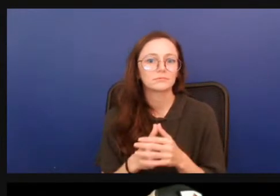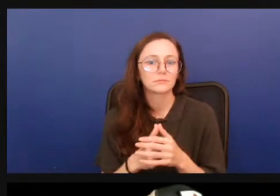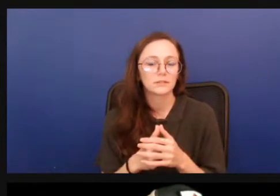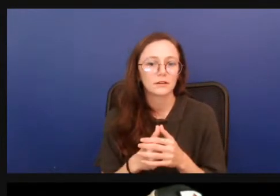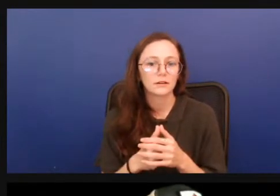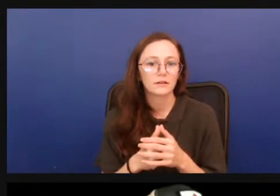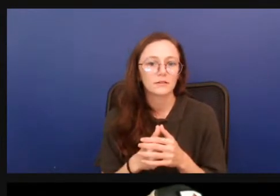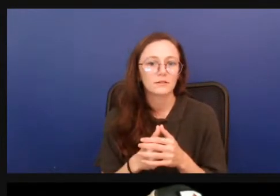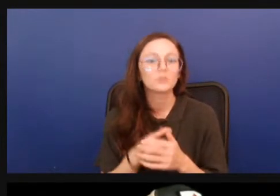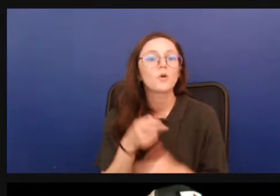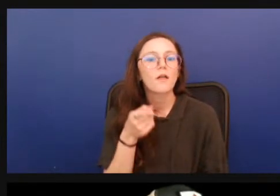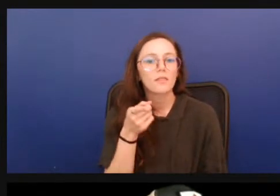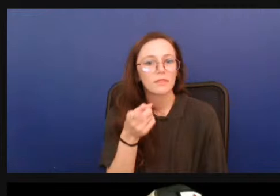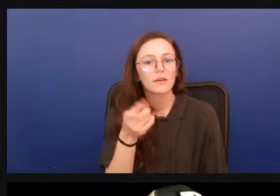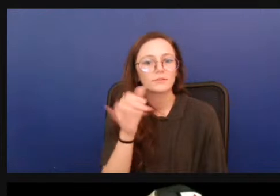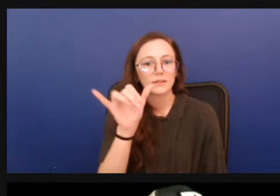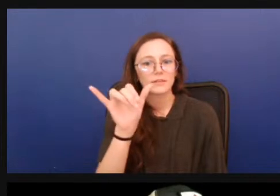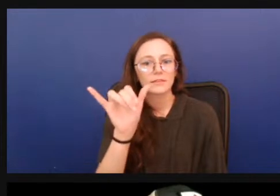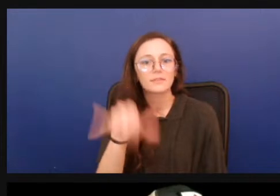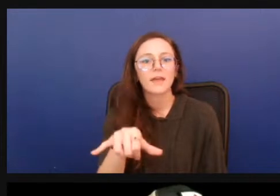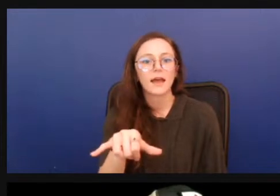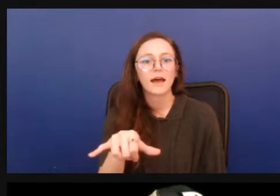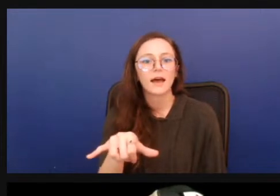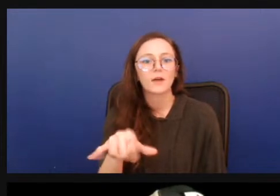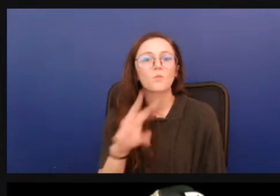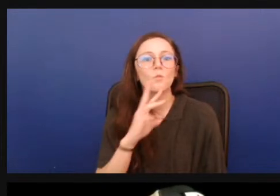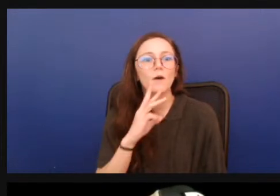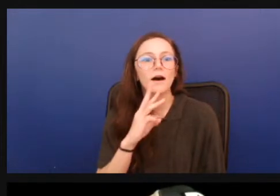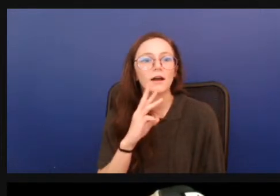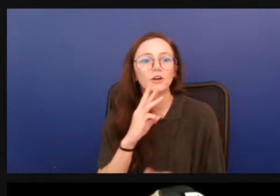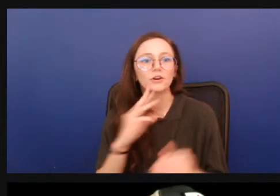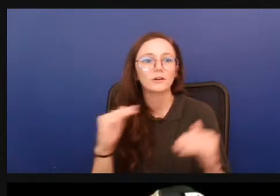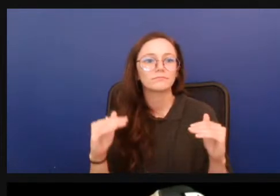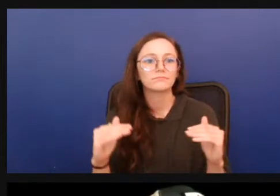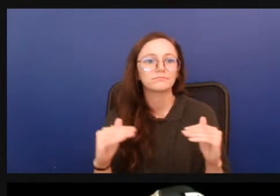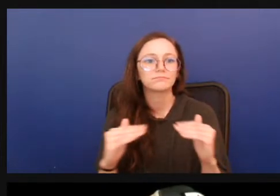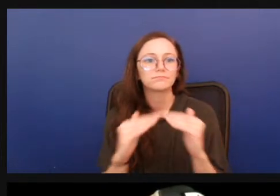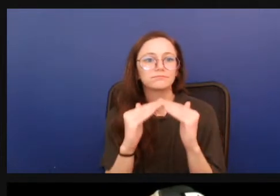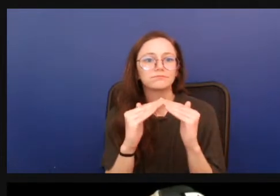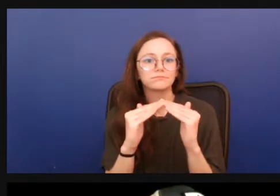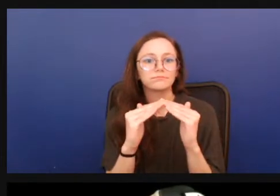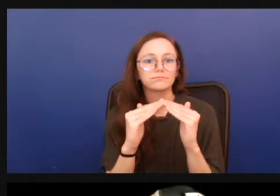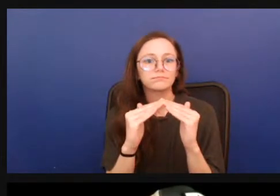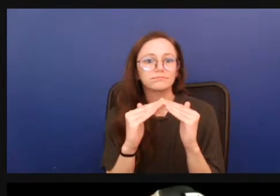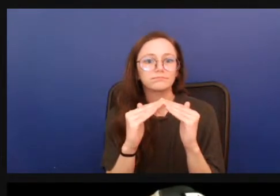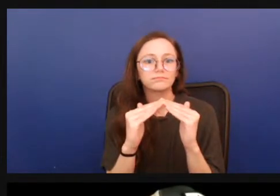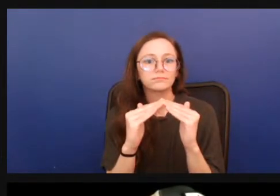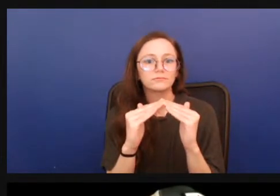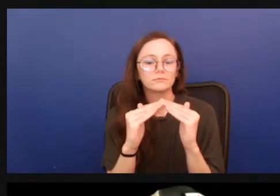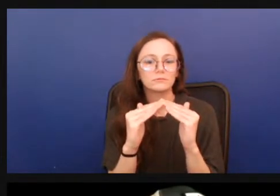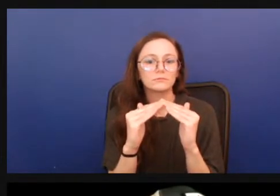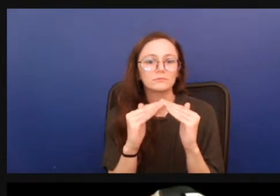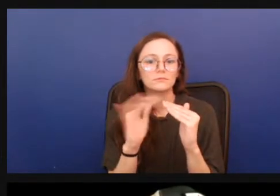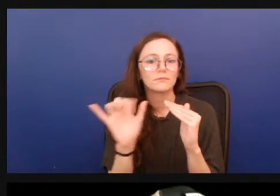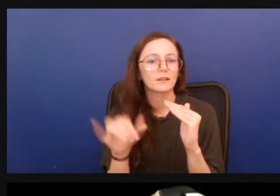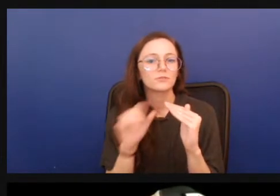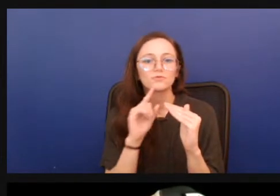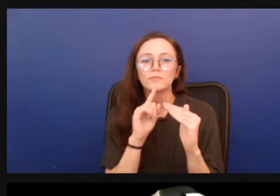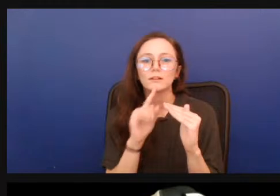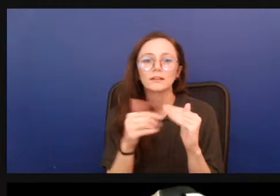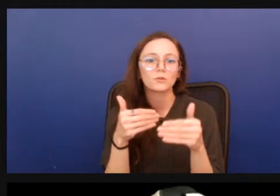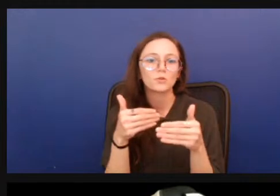where there is that seamount right there. There is the point right there, and that is very near this